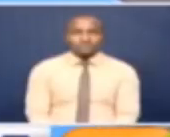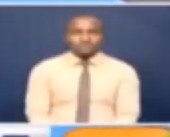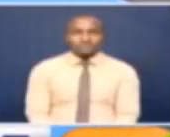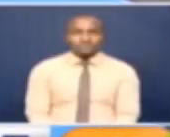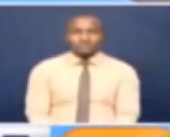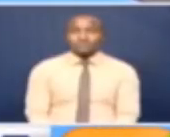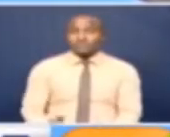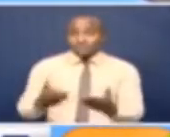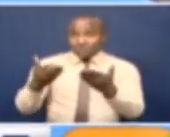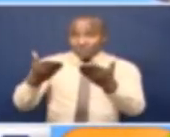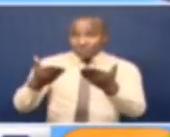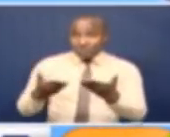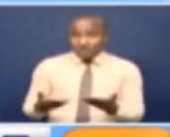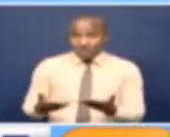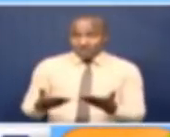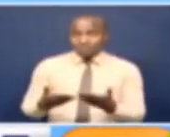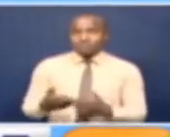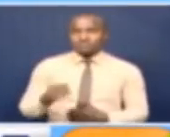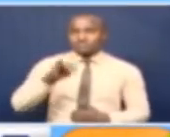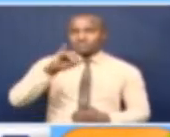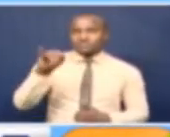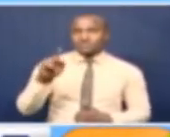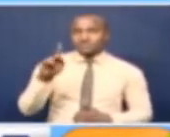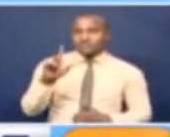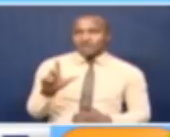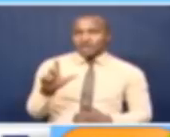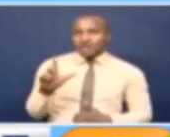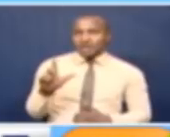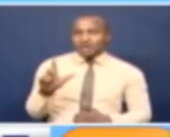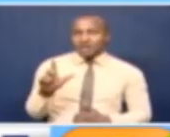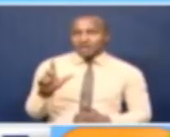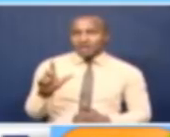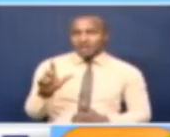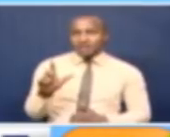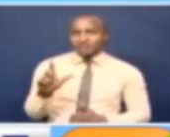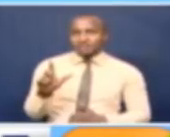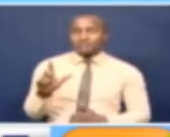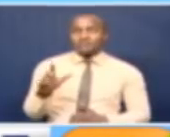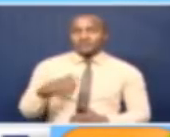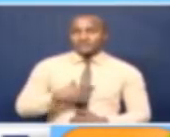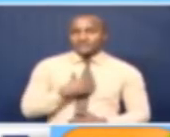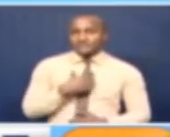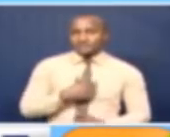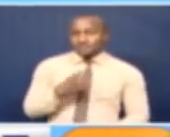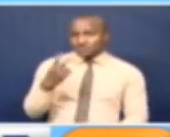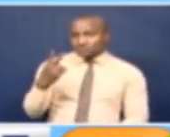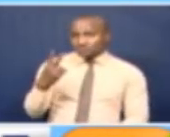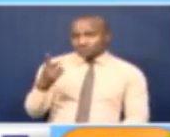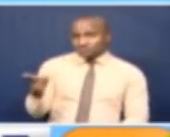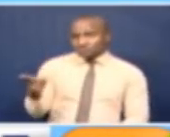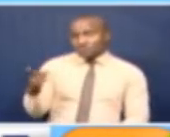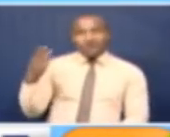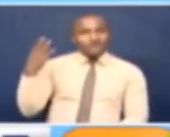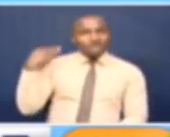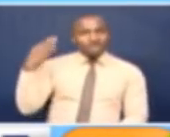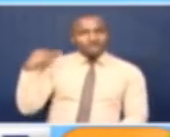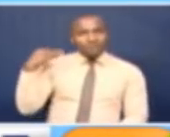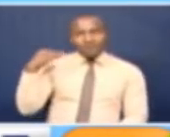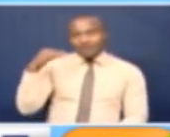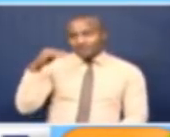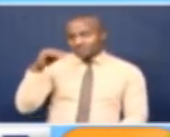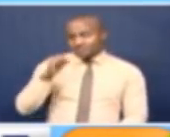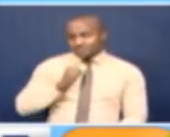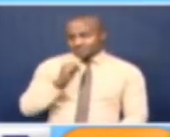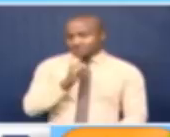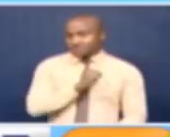And welcome back to Jeff Kwinange Live with my two guests, former Mombasa Senator Hassan